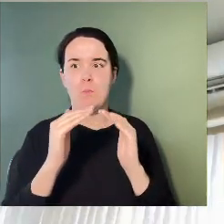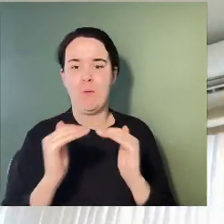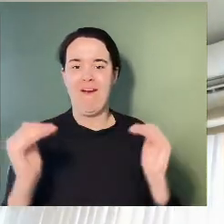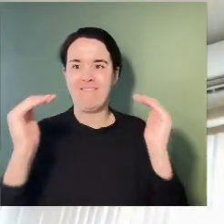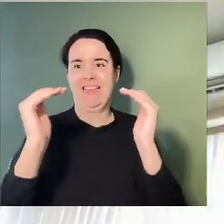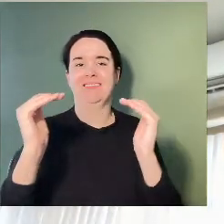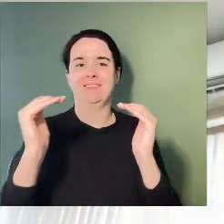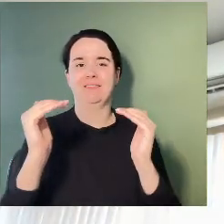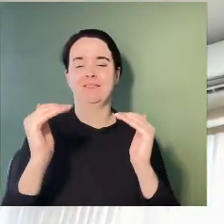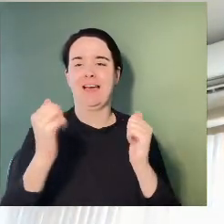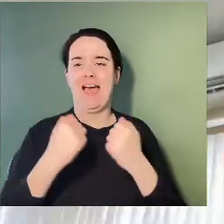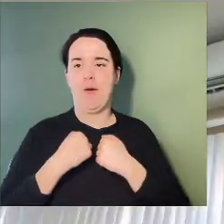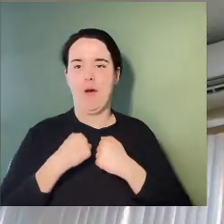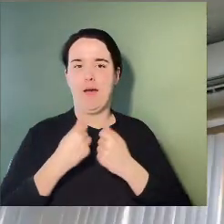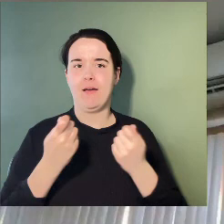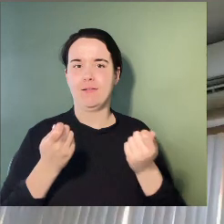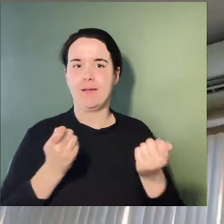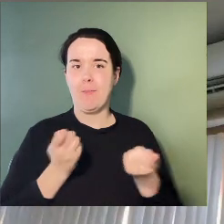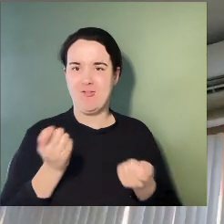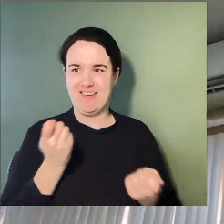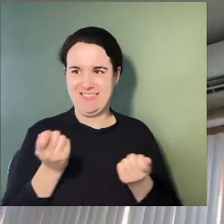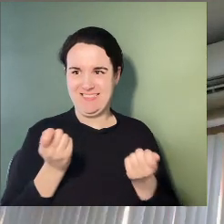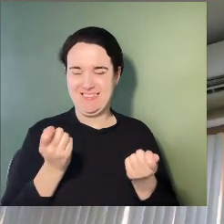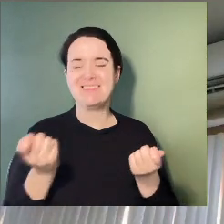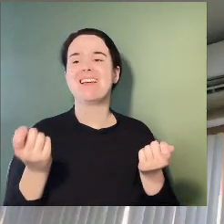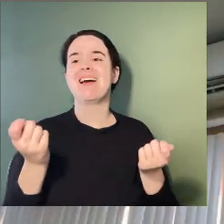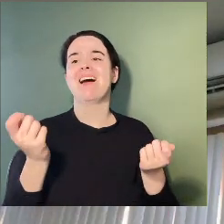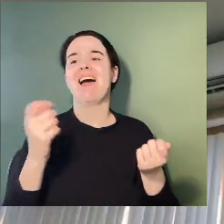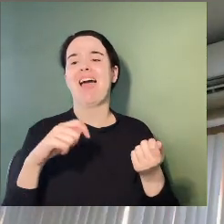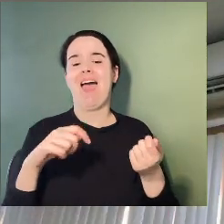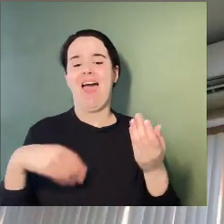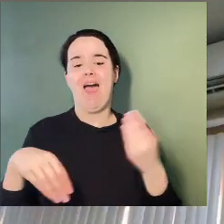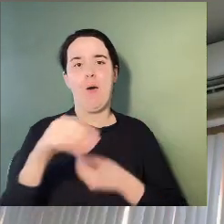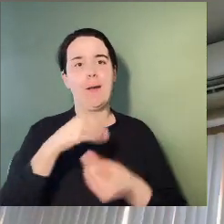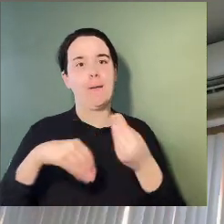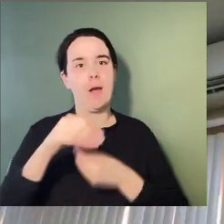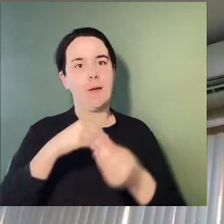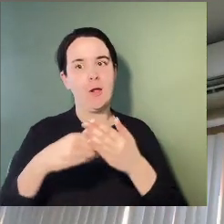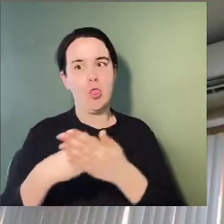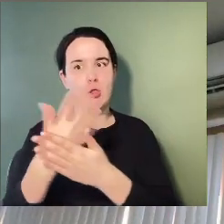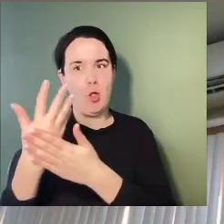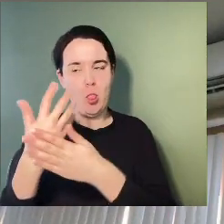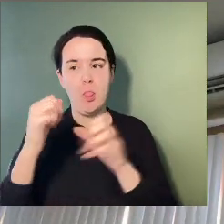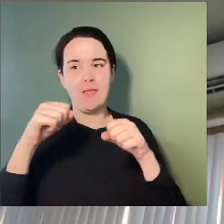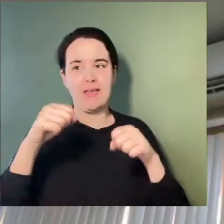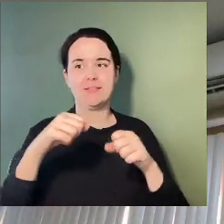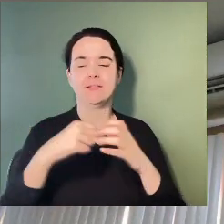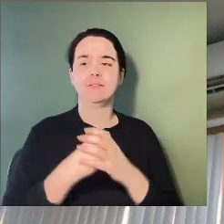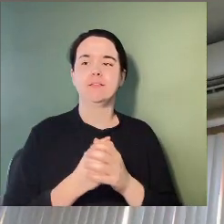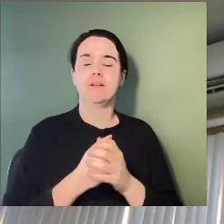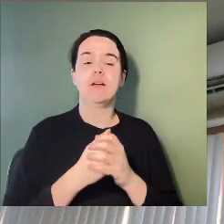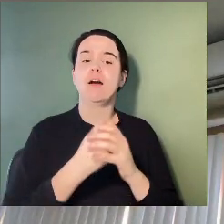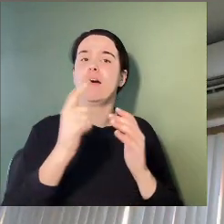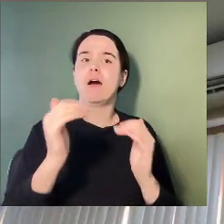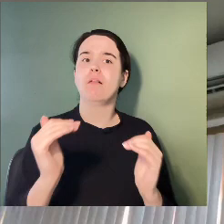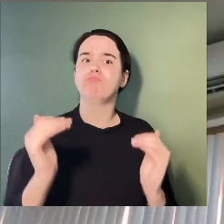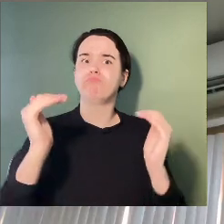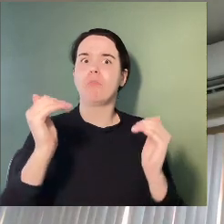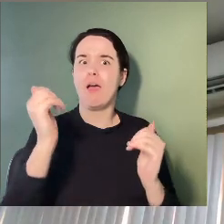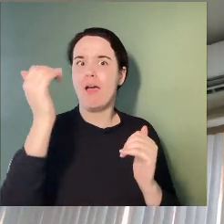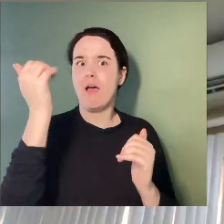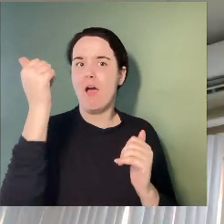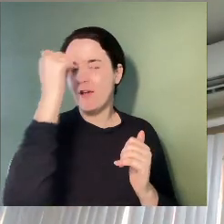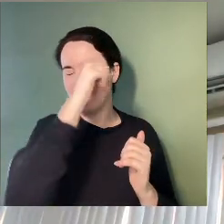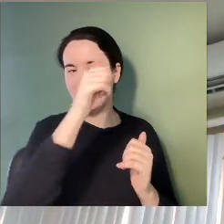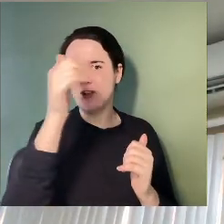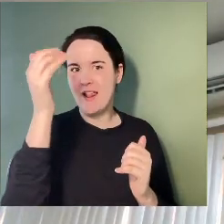our economic growth. However, the rise of artificial intelligence we have seen would likely lead